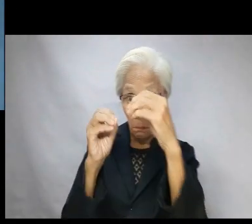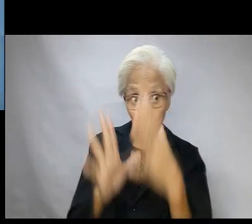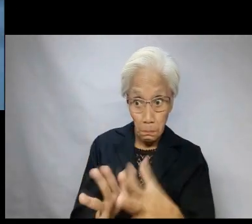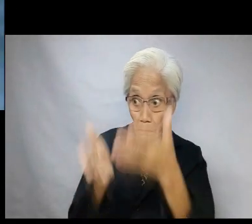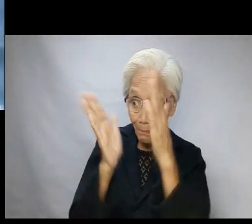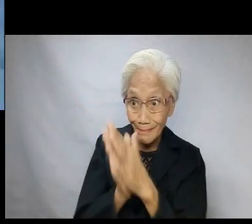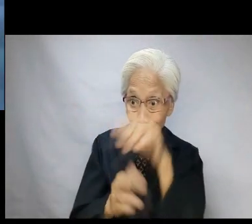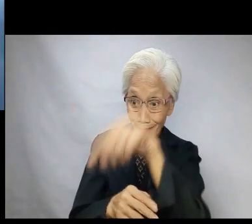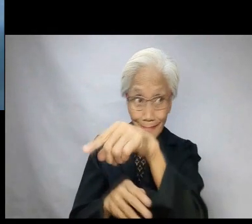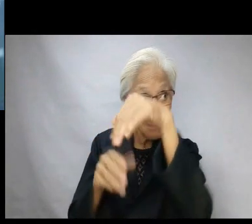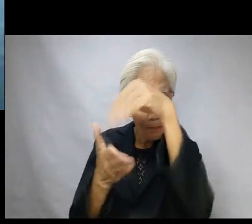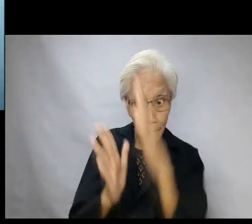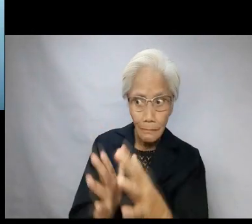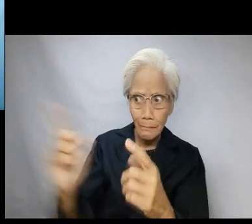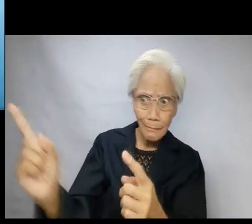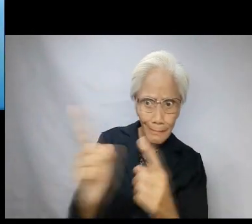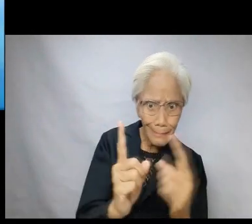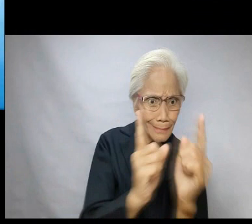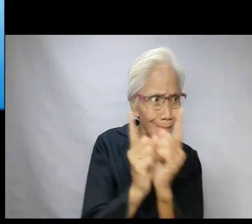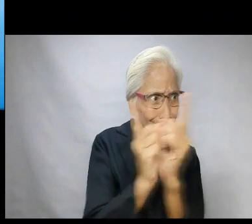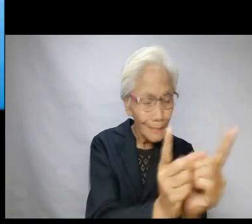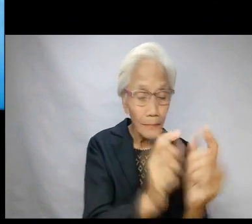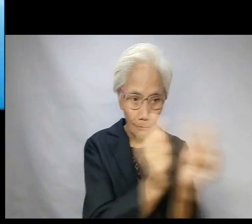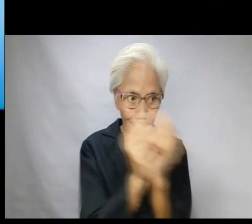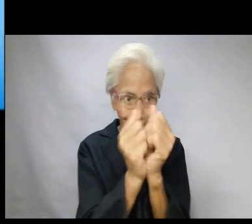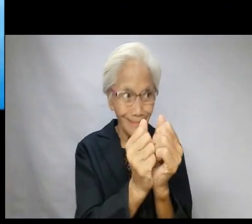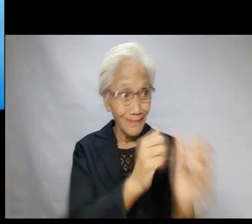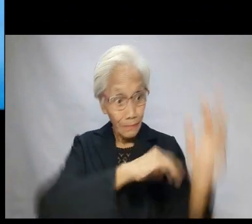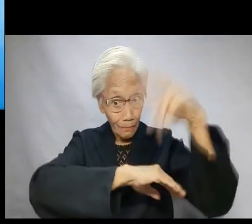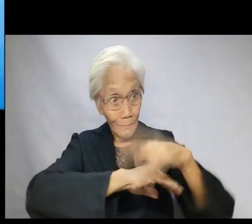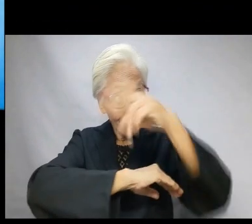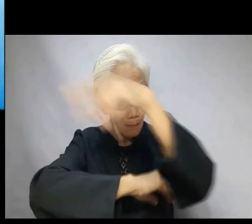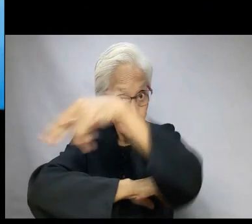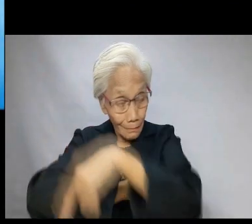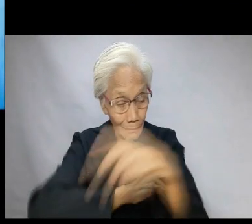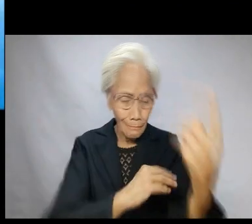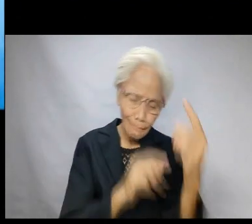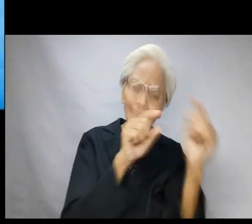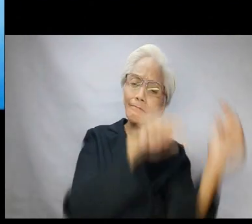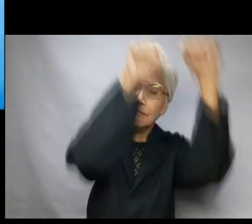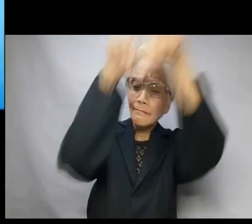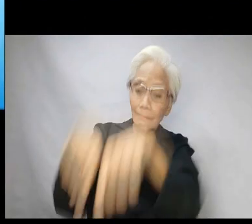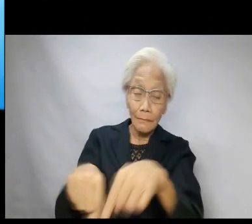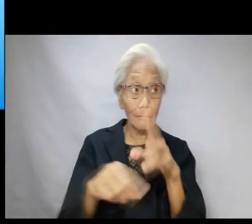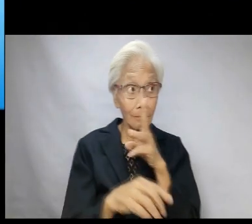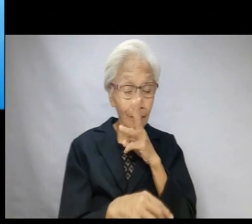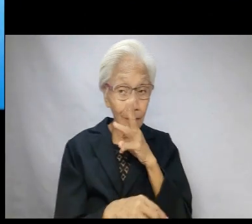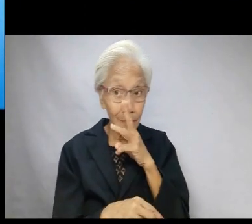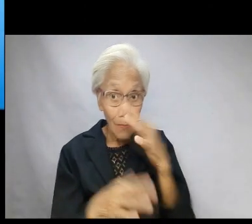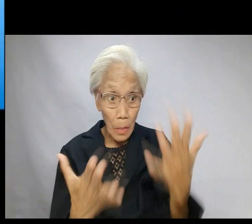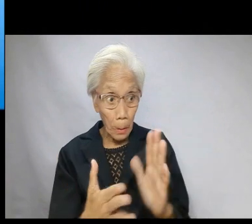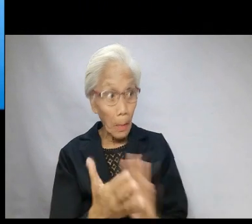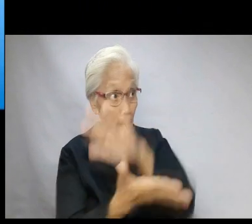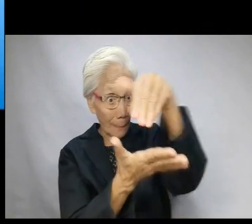truly find God?" The teacher asked the student to accompany him to the river which ran by the village, and invited him to